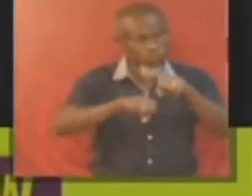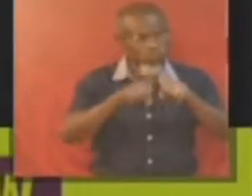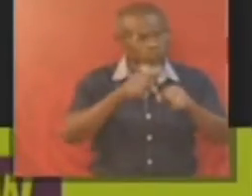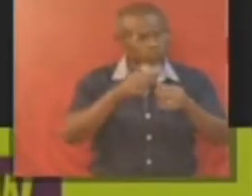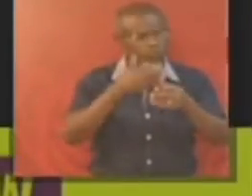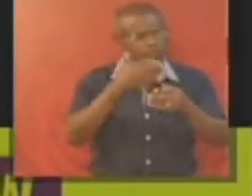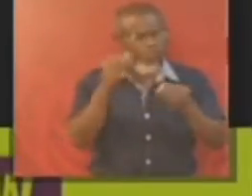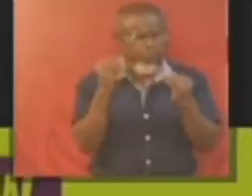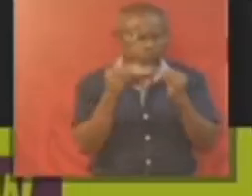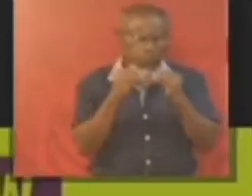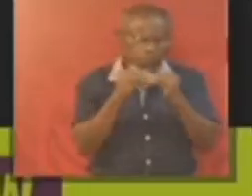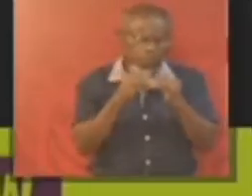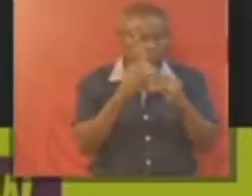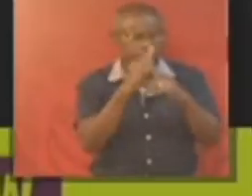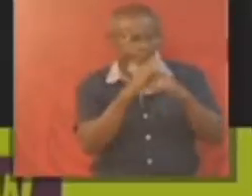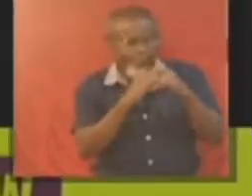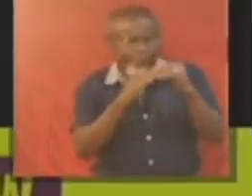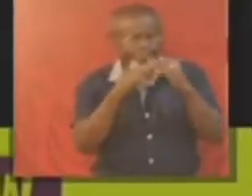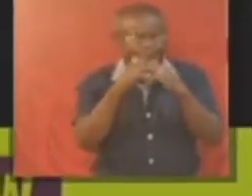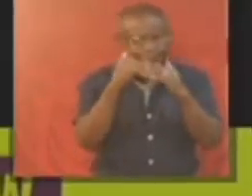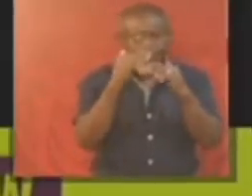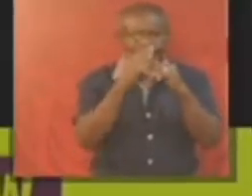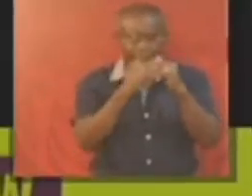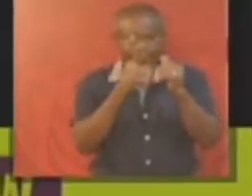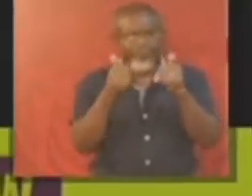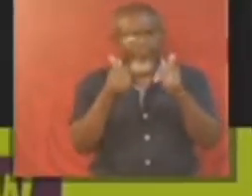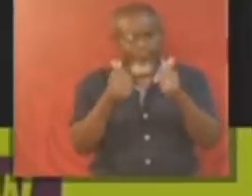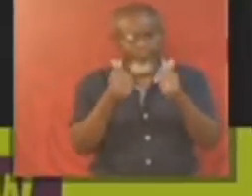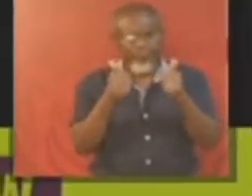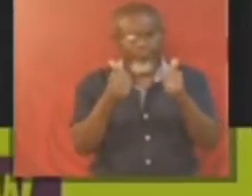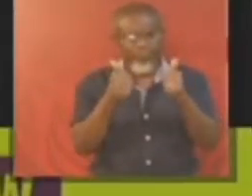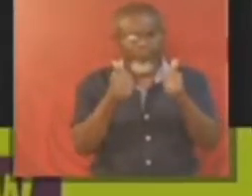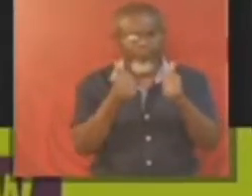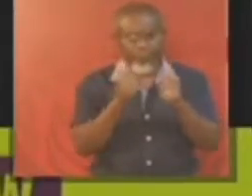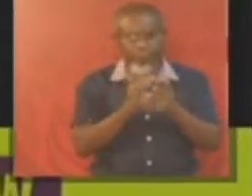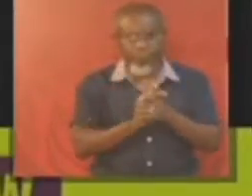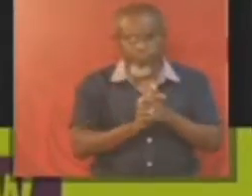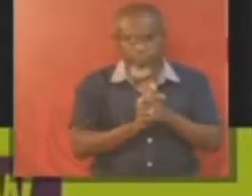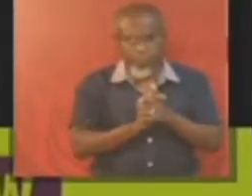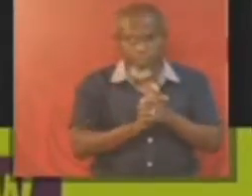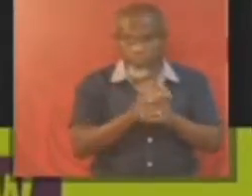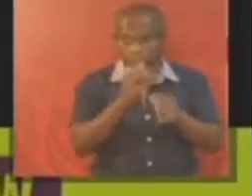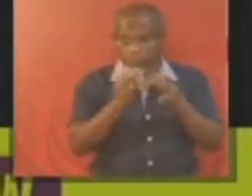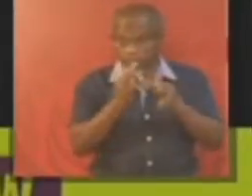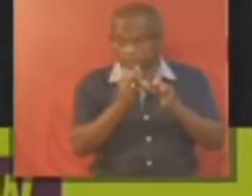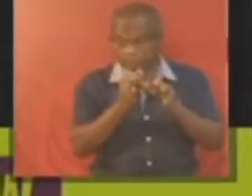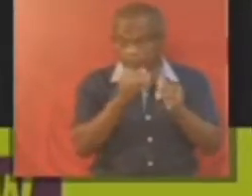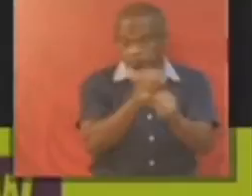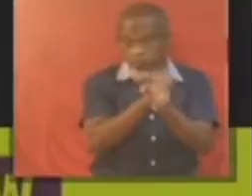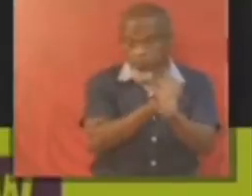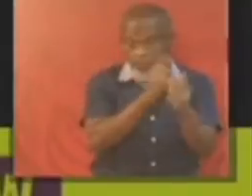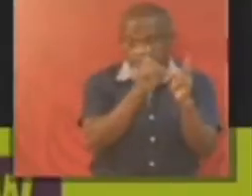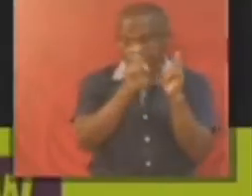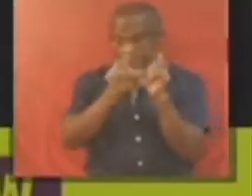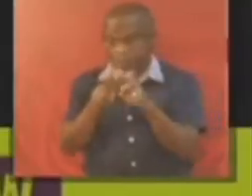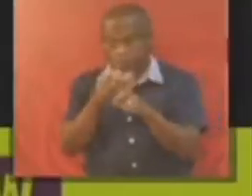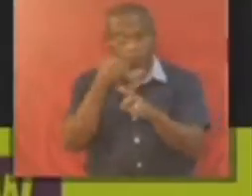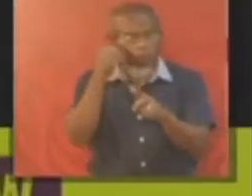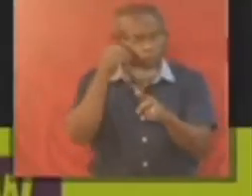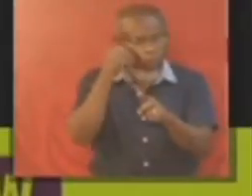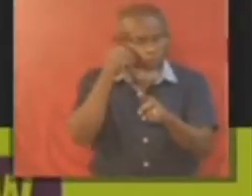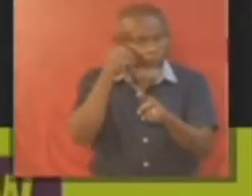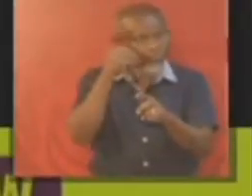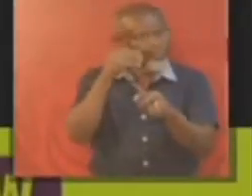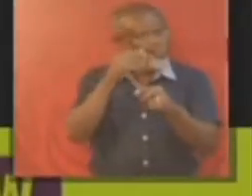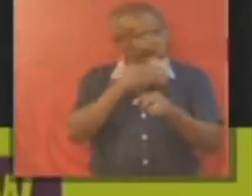And remember as well, when workmen service providers come, you need to be wearing your mask. So not just the physical distancing. When people come to your home, please remember to wear